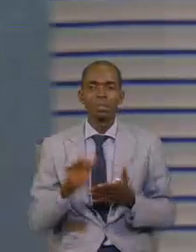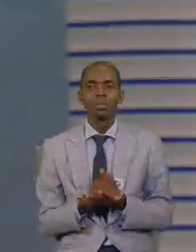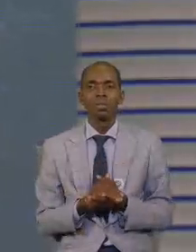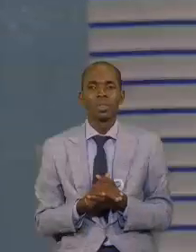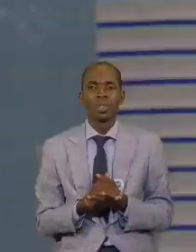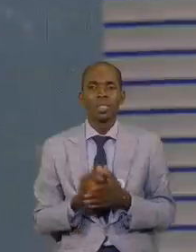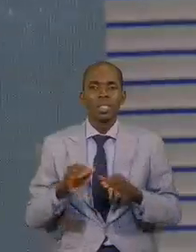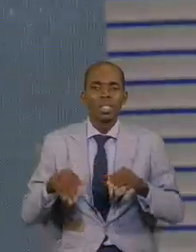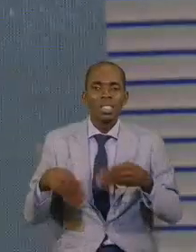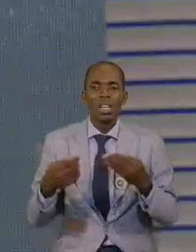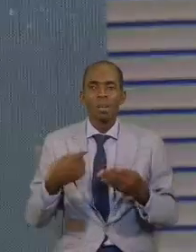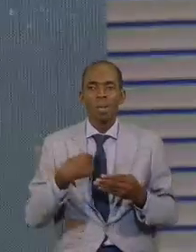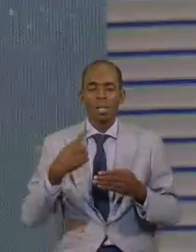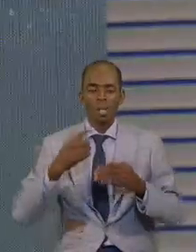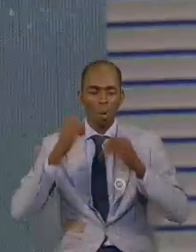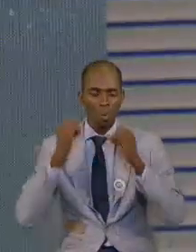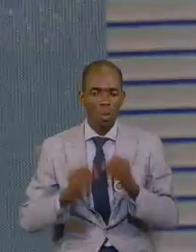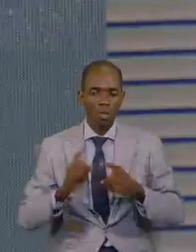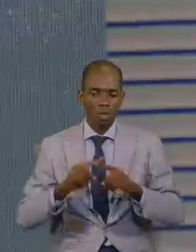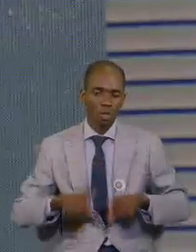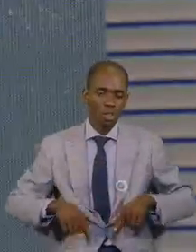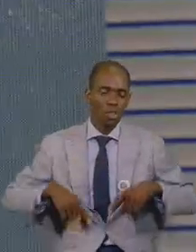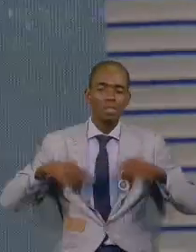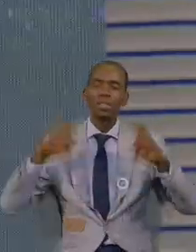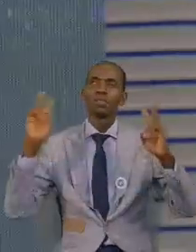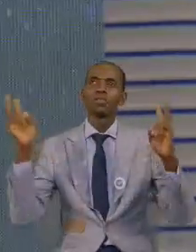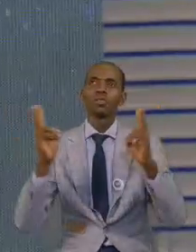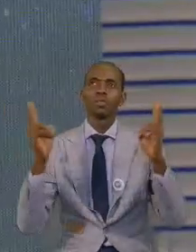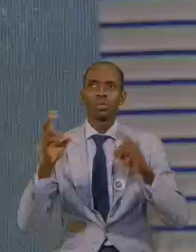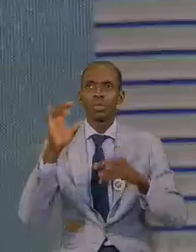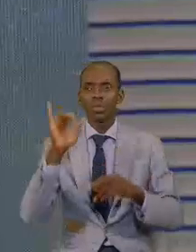the power to live victoriously for you."